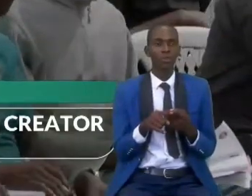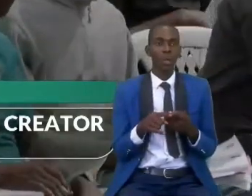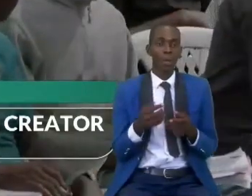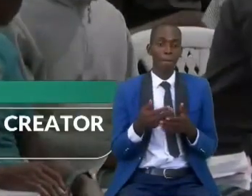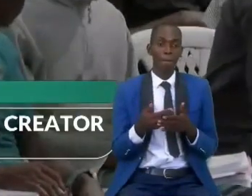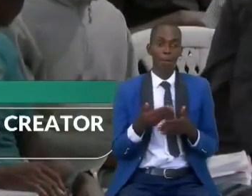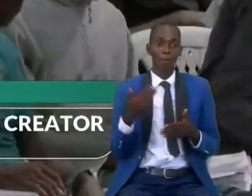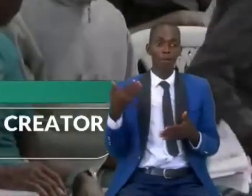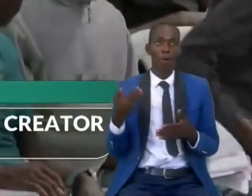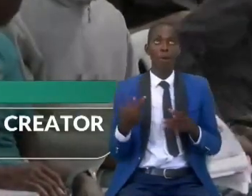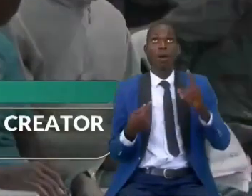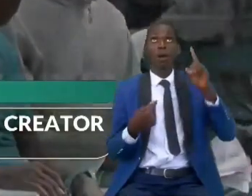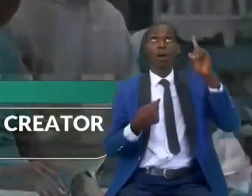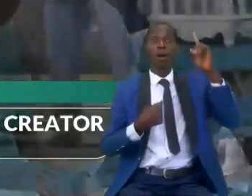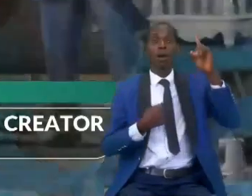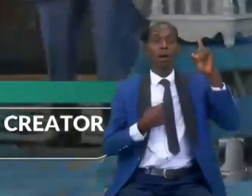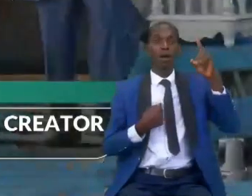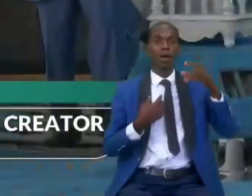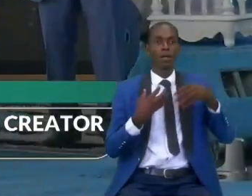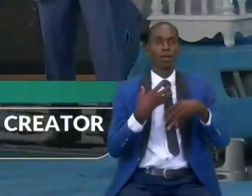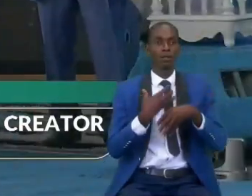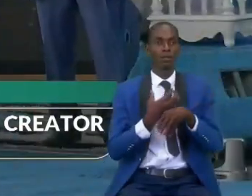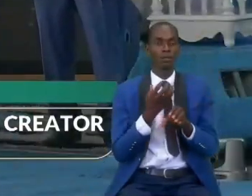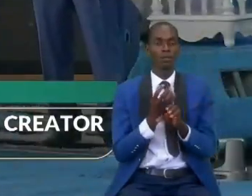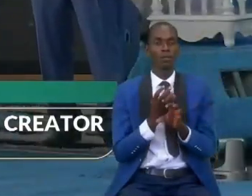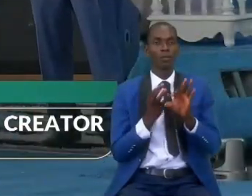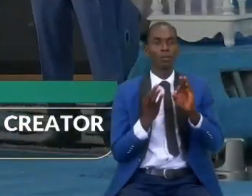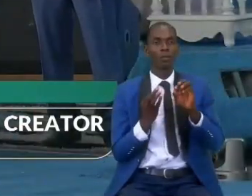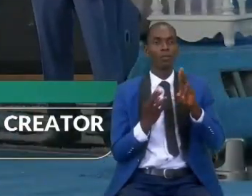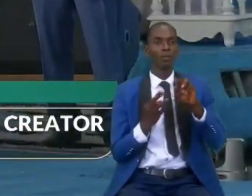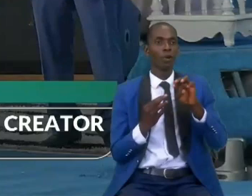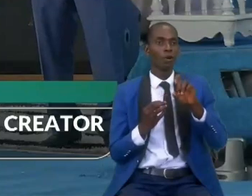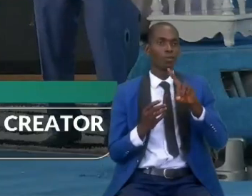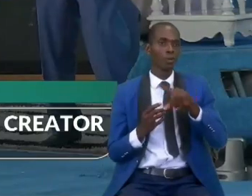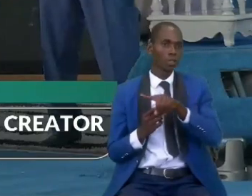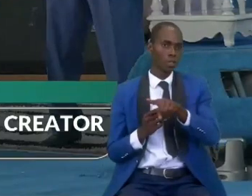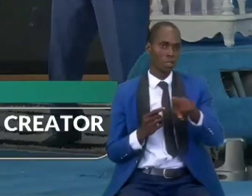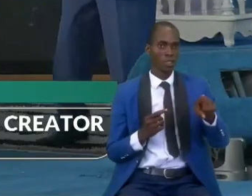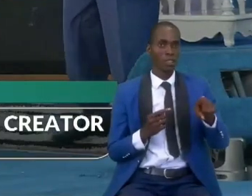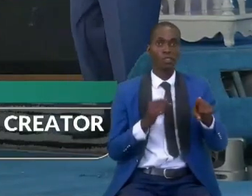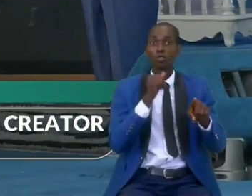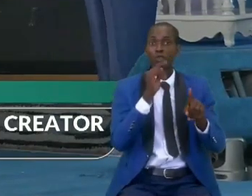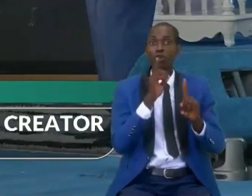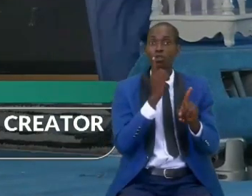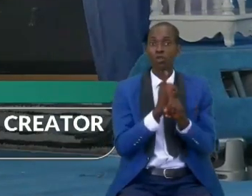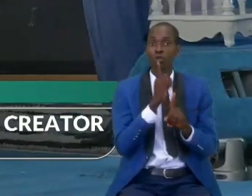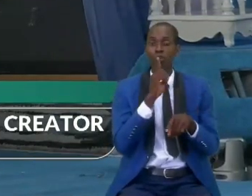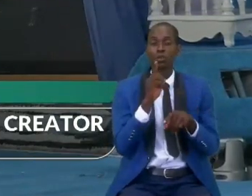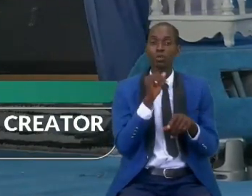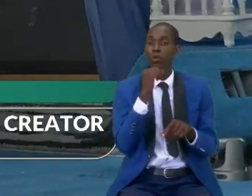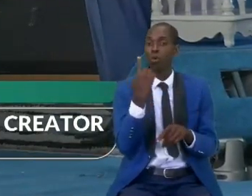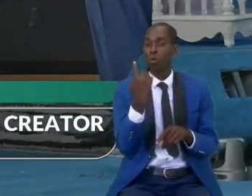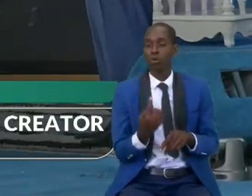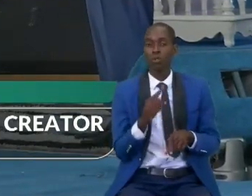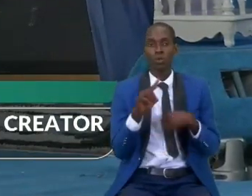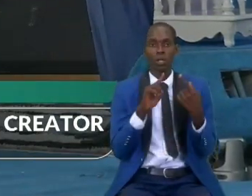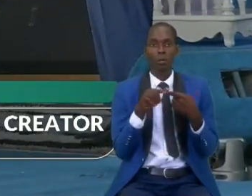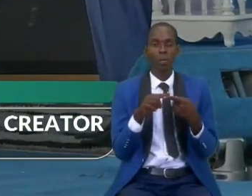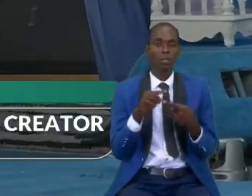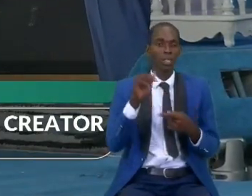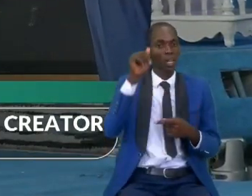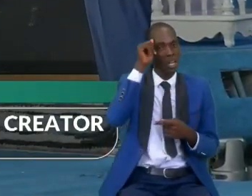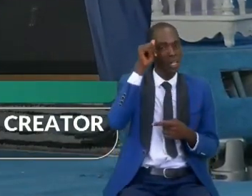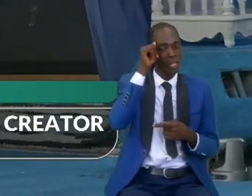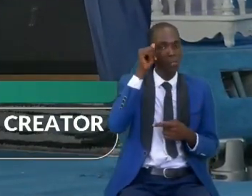talking about Adam. It's talking about Jeremiah. That tells you then, every one of us, we can say,